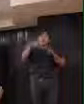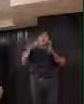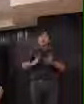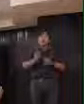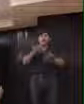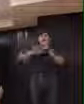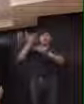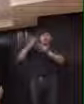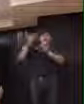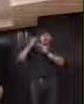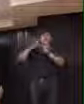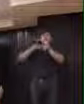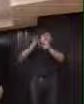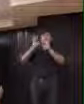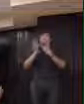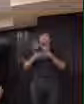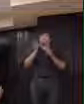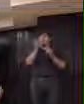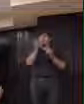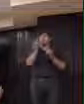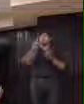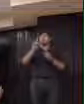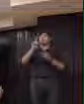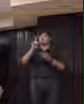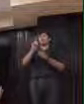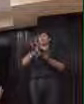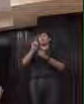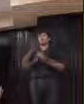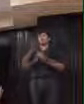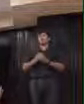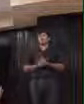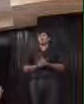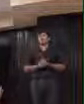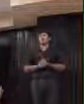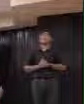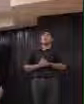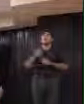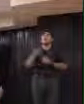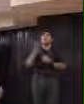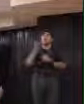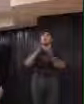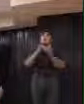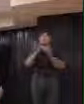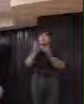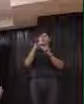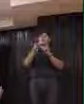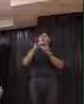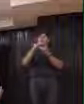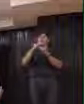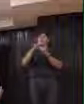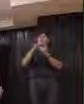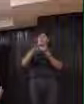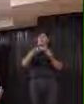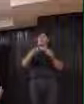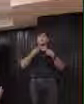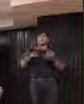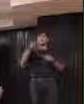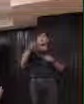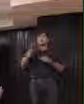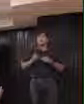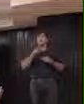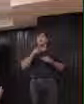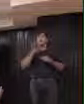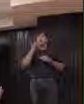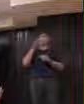and political development? Fine. Take one here and then the last one. My name is Sudeep Srivastava. I'm an advocate. My question is